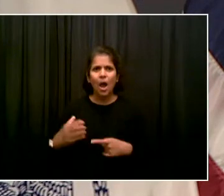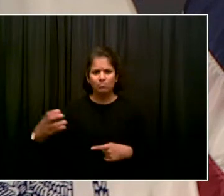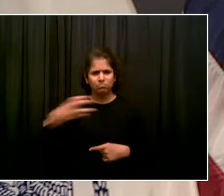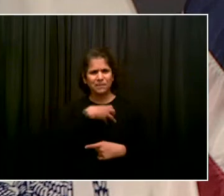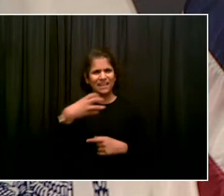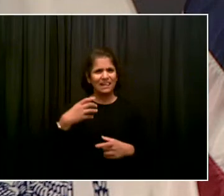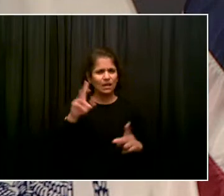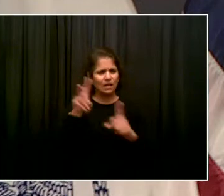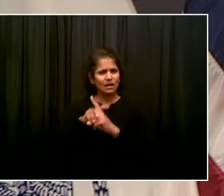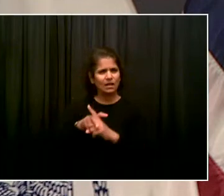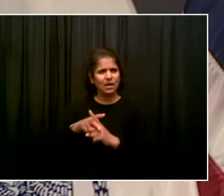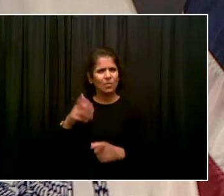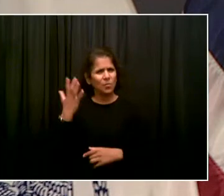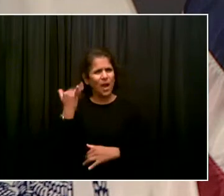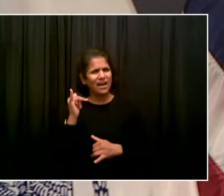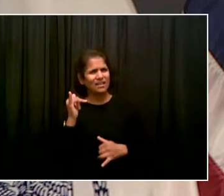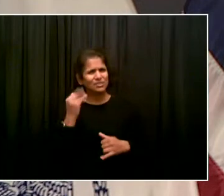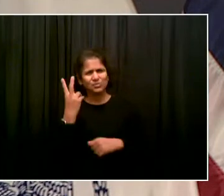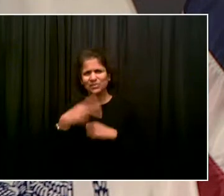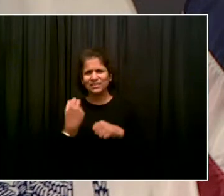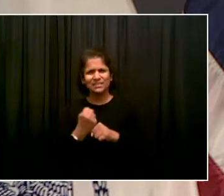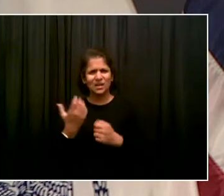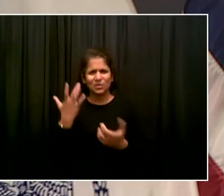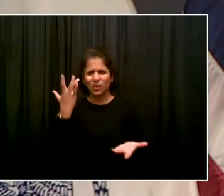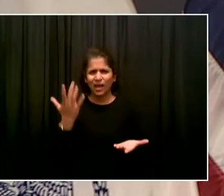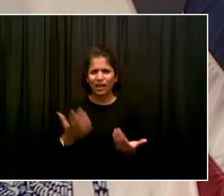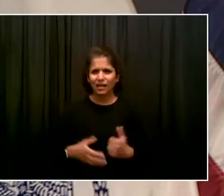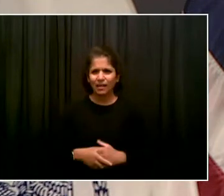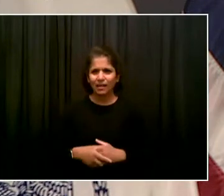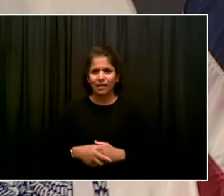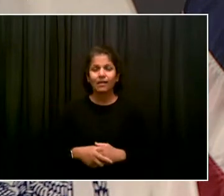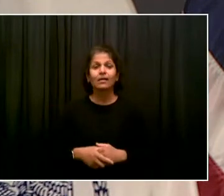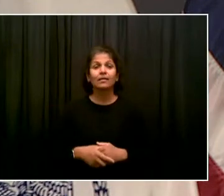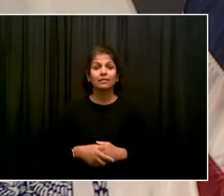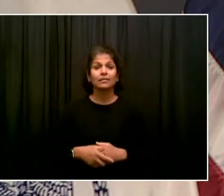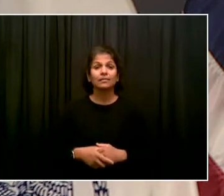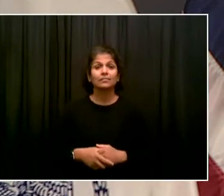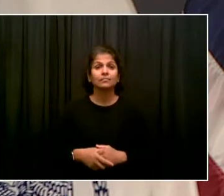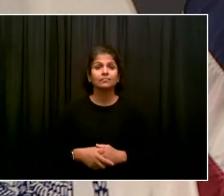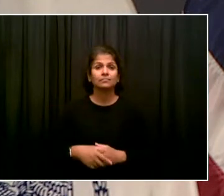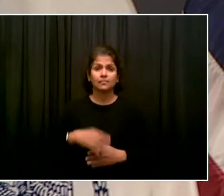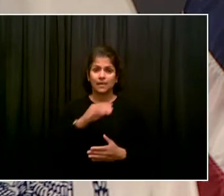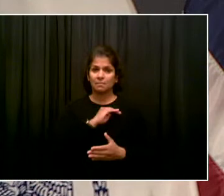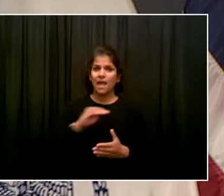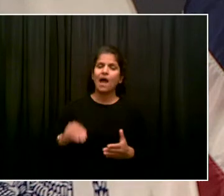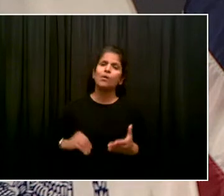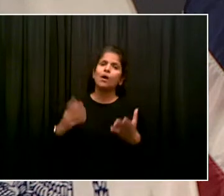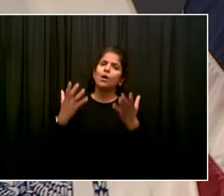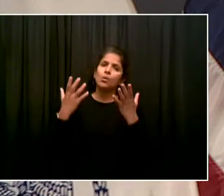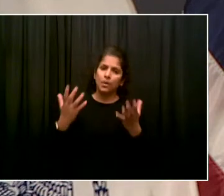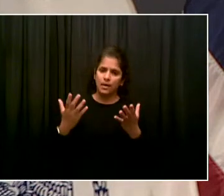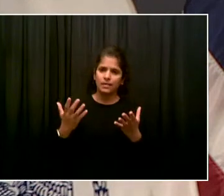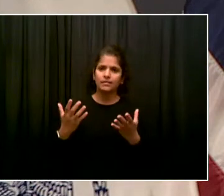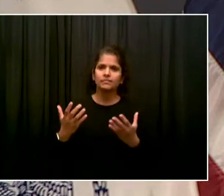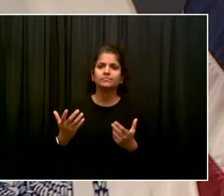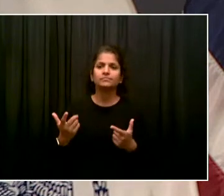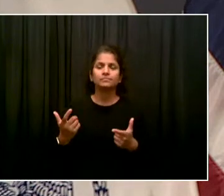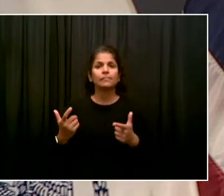money. Aaron, really important to note, again, there's not a procedure